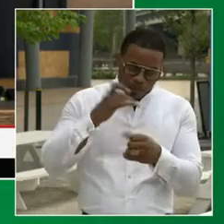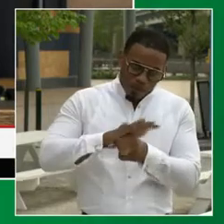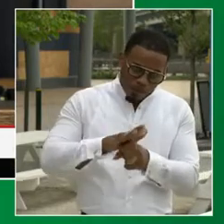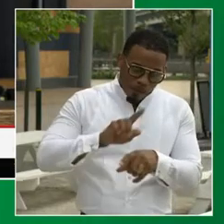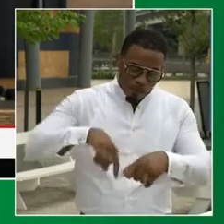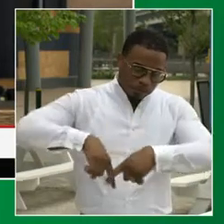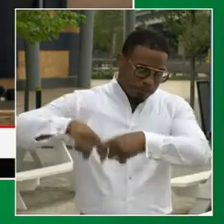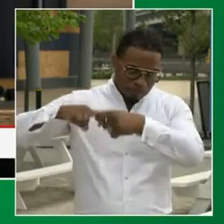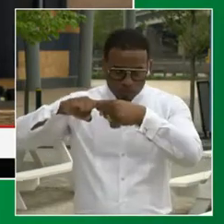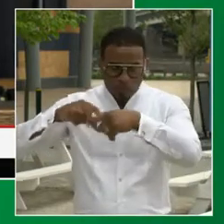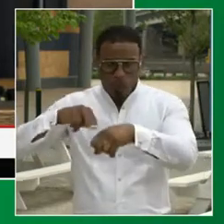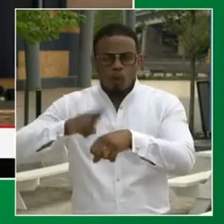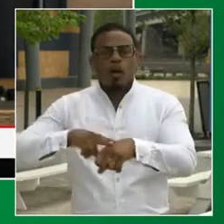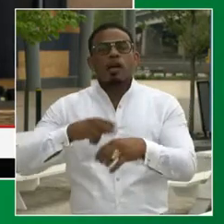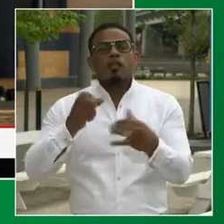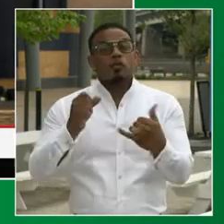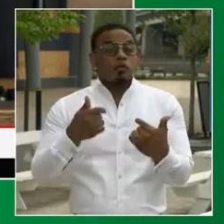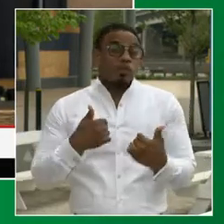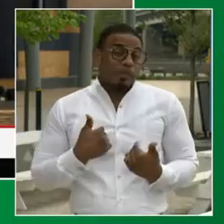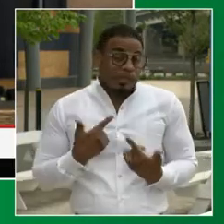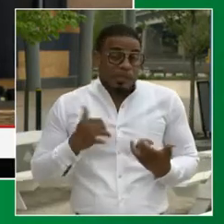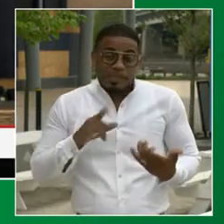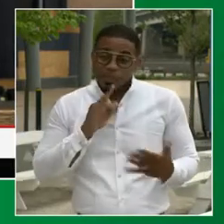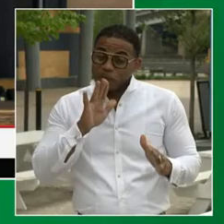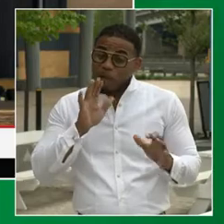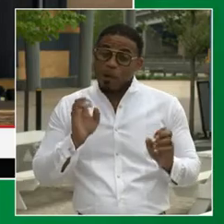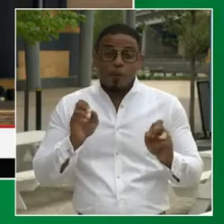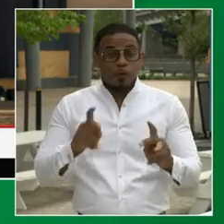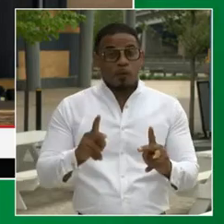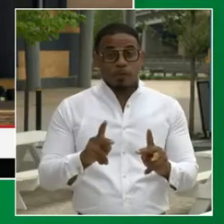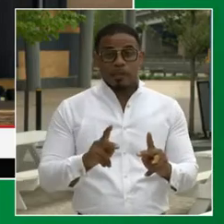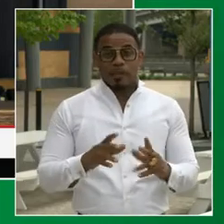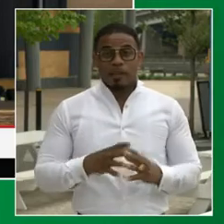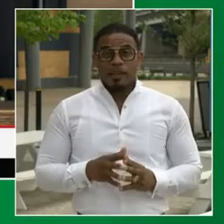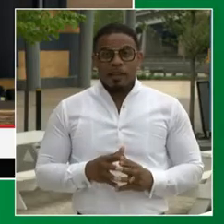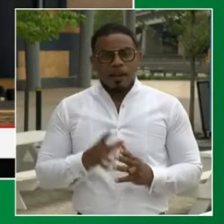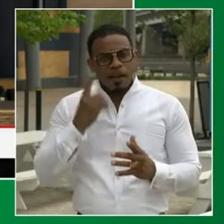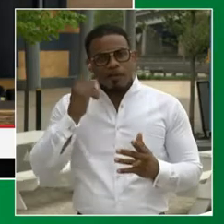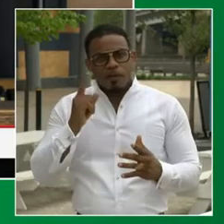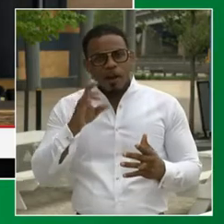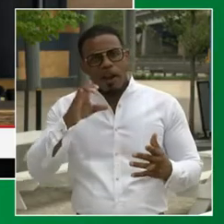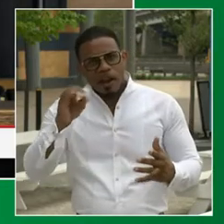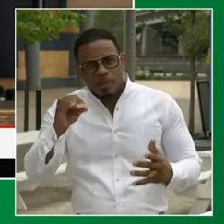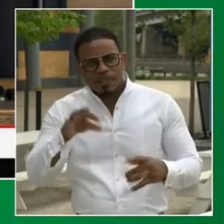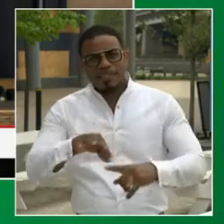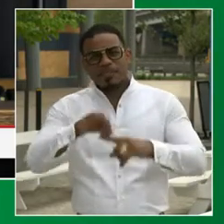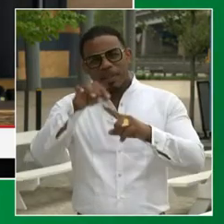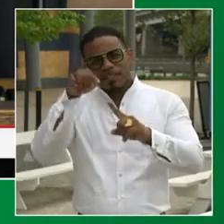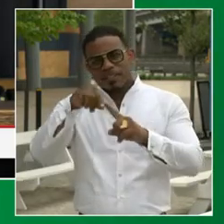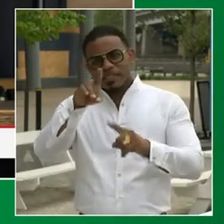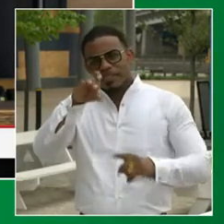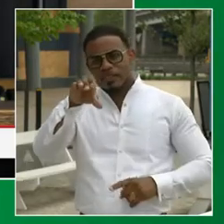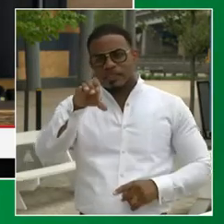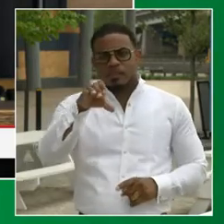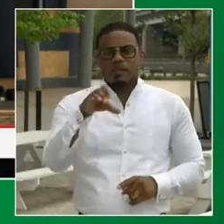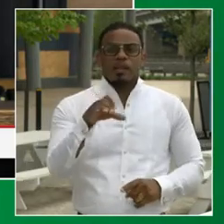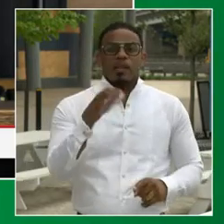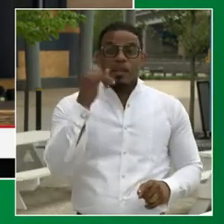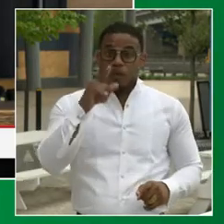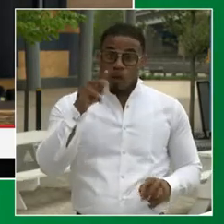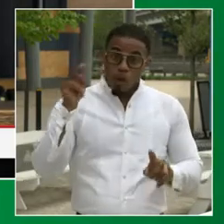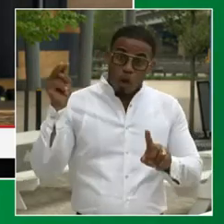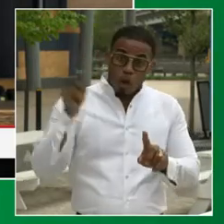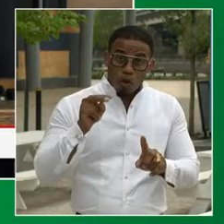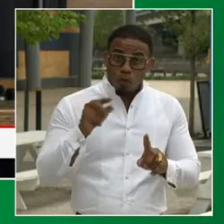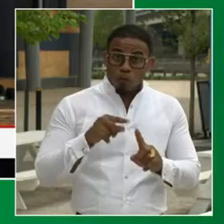the pandemic, I couldn't do it. So to me, this is a great opportunity for companies, especially in DC. If you're